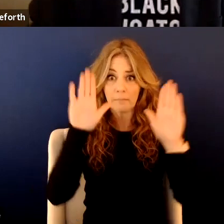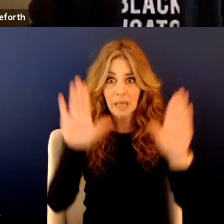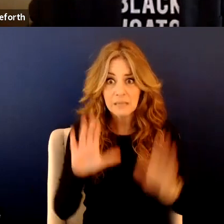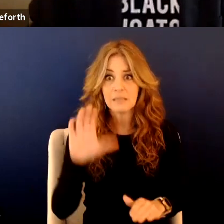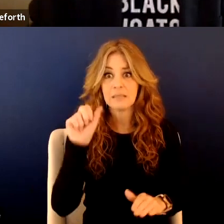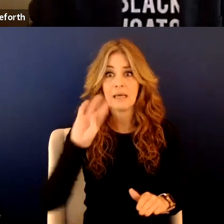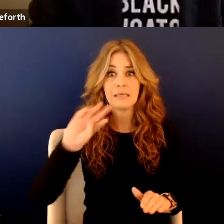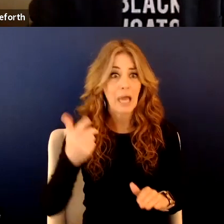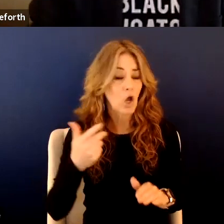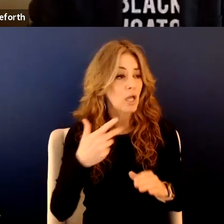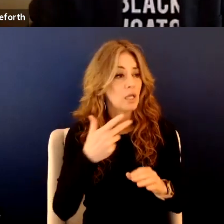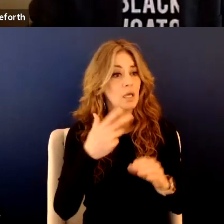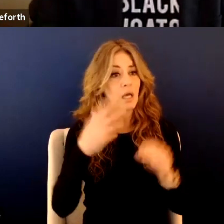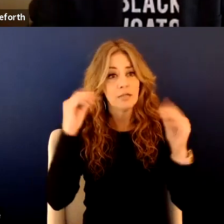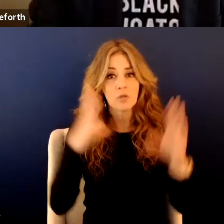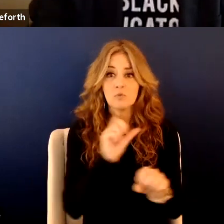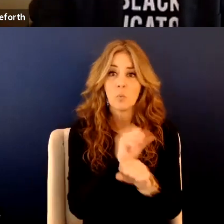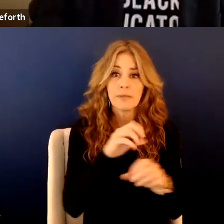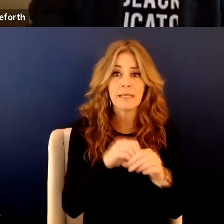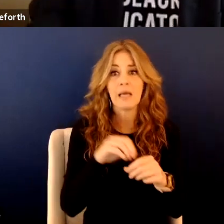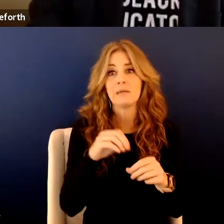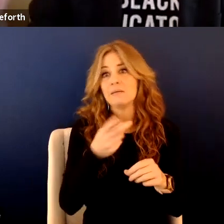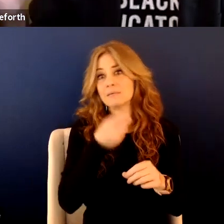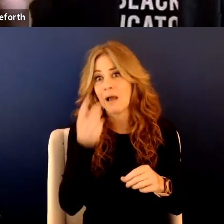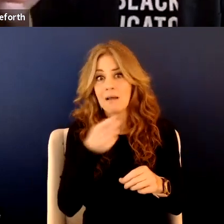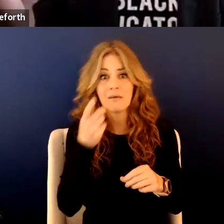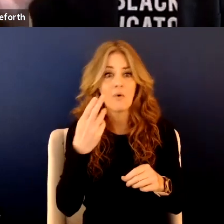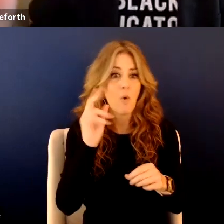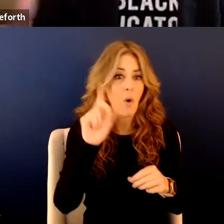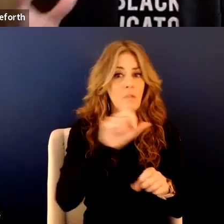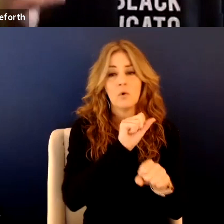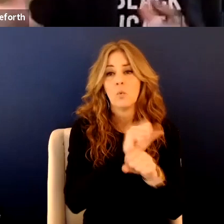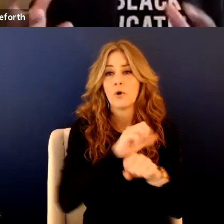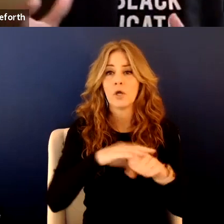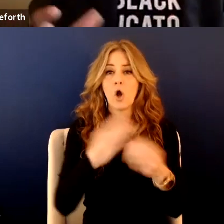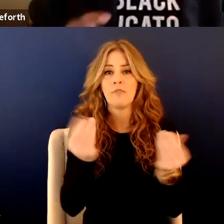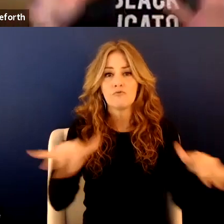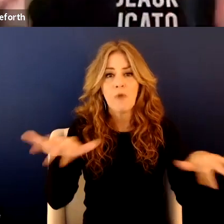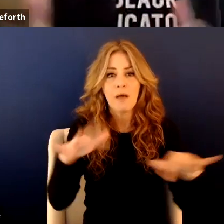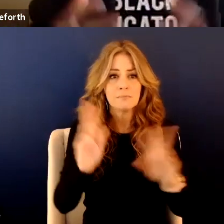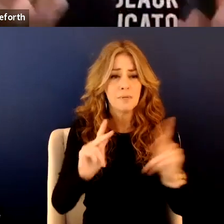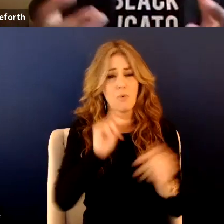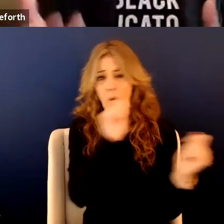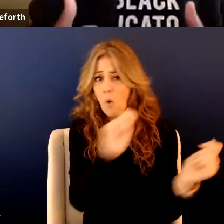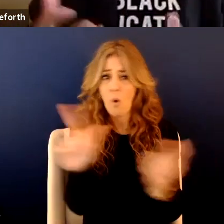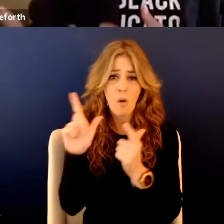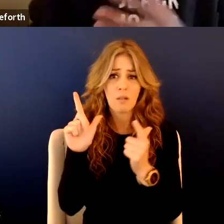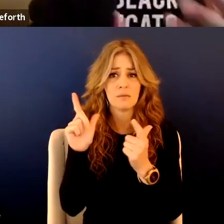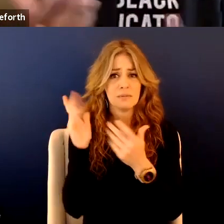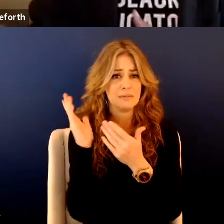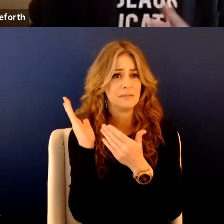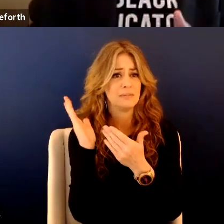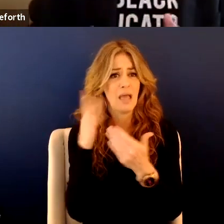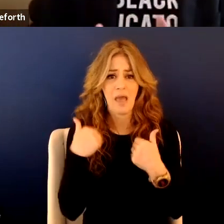dining halls and who are working in the, who are our custodians and who are working our groundspeople. All those people, they play a part in